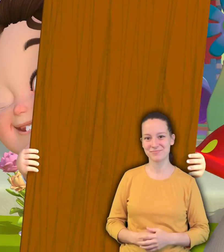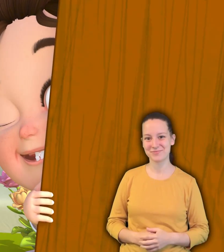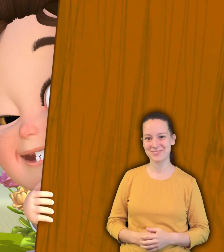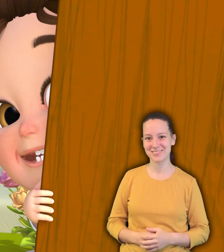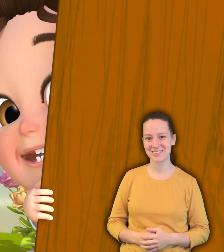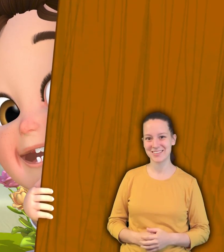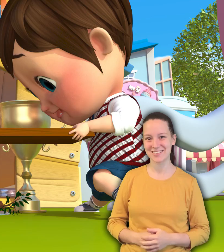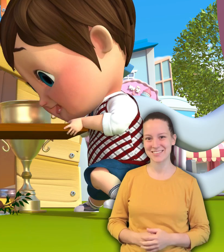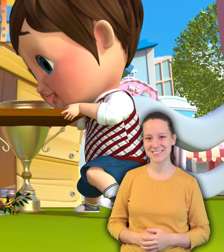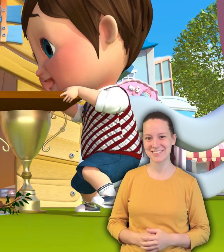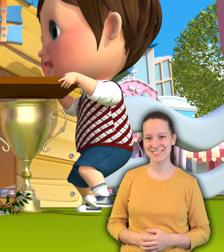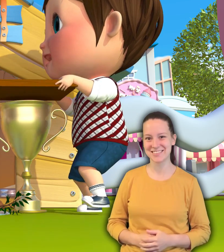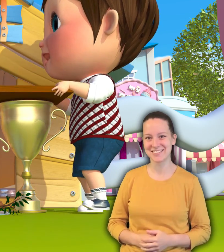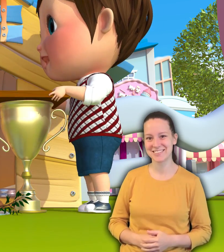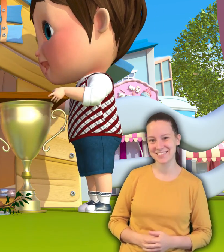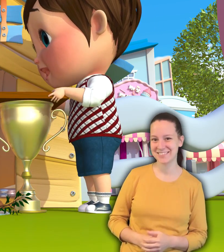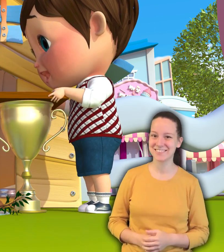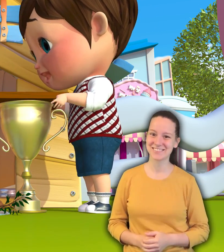down